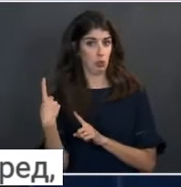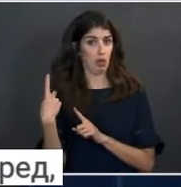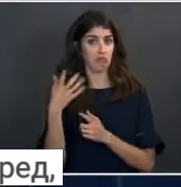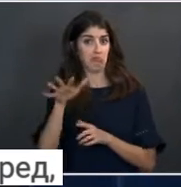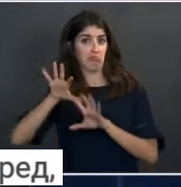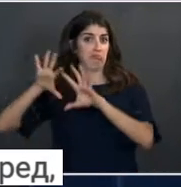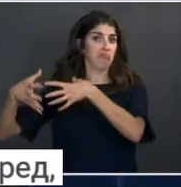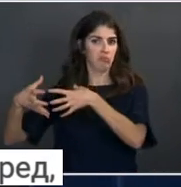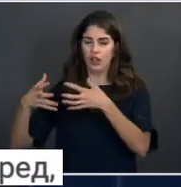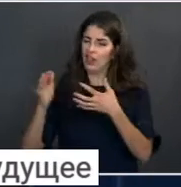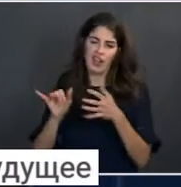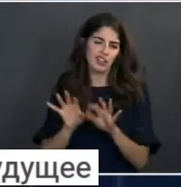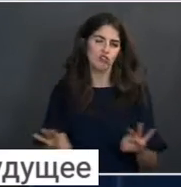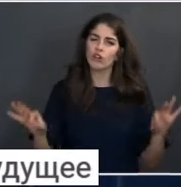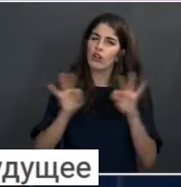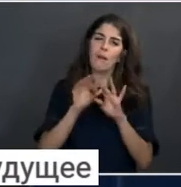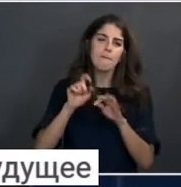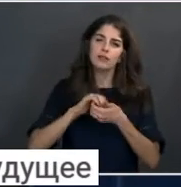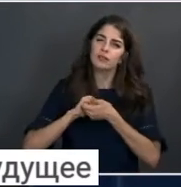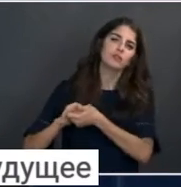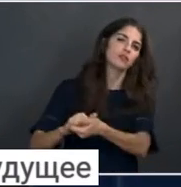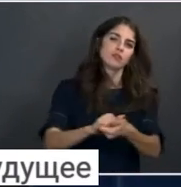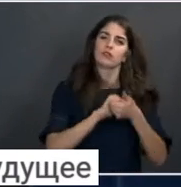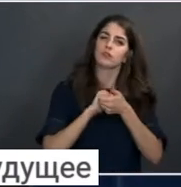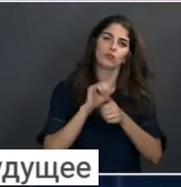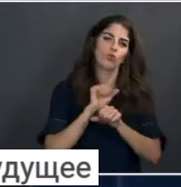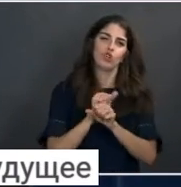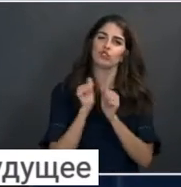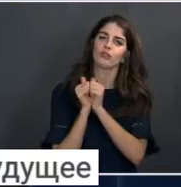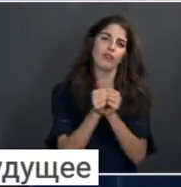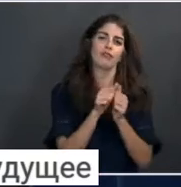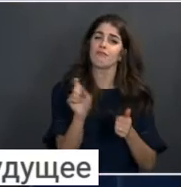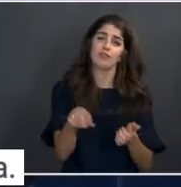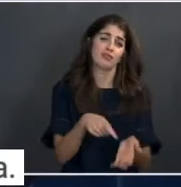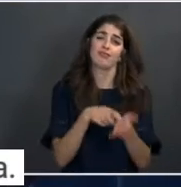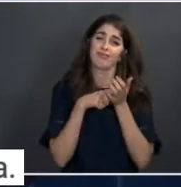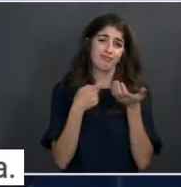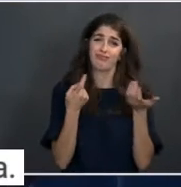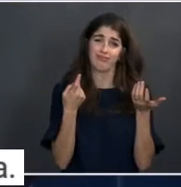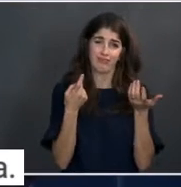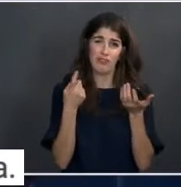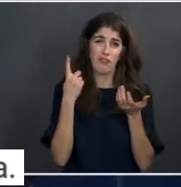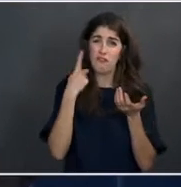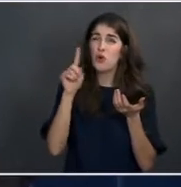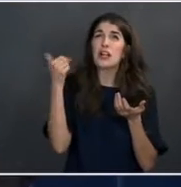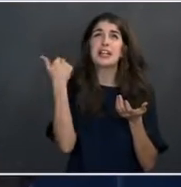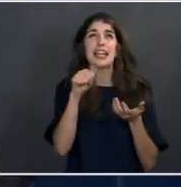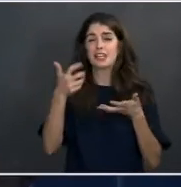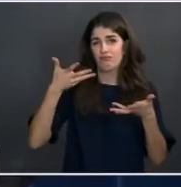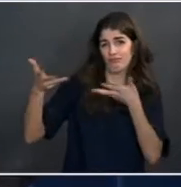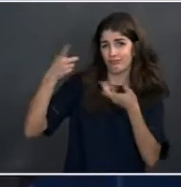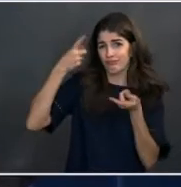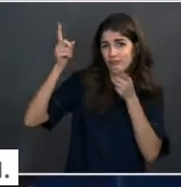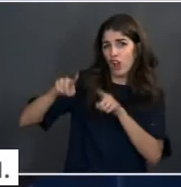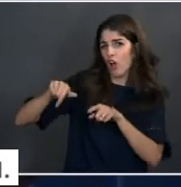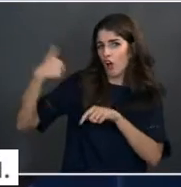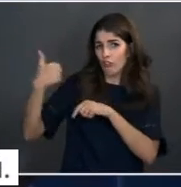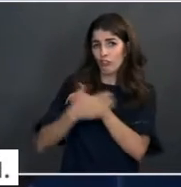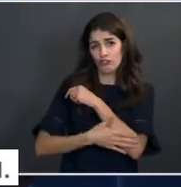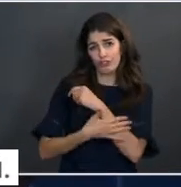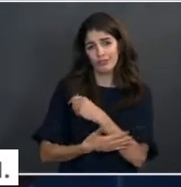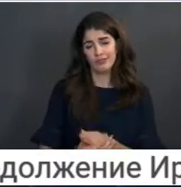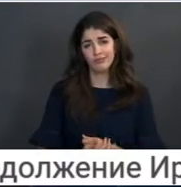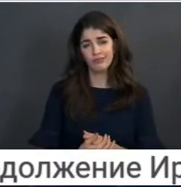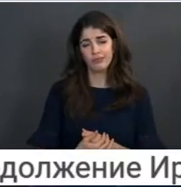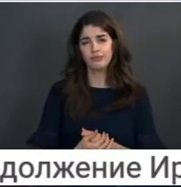any engagement moving forward, of course, including on what the future of the Iran nuclear deal is. Go